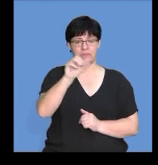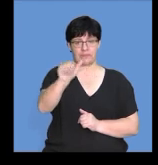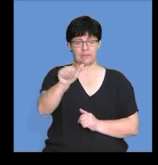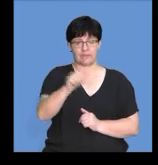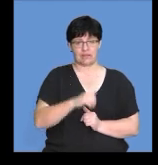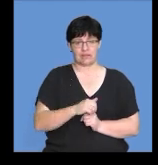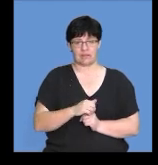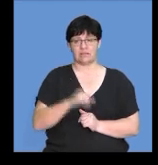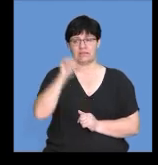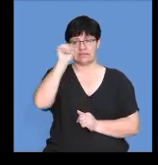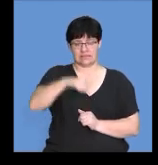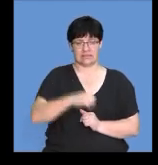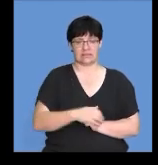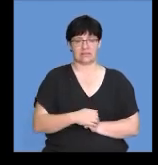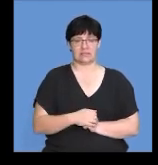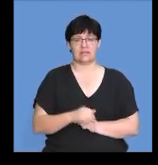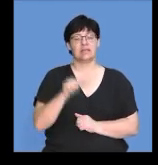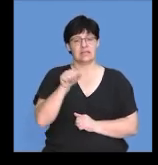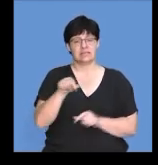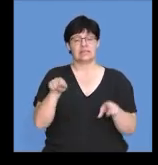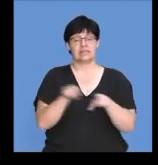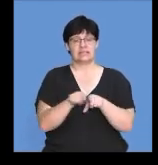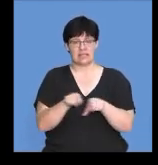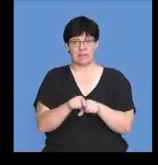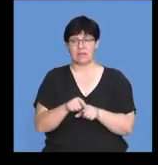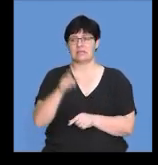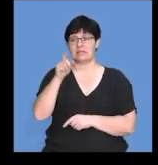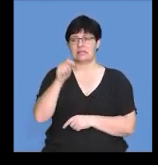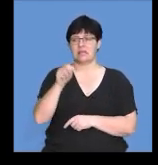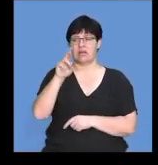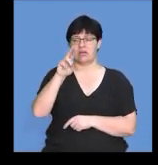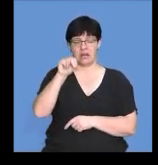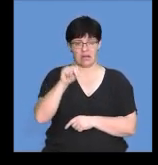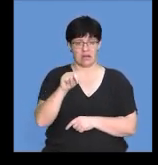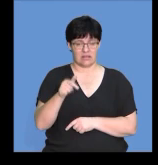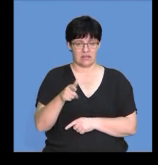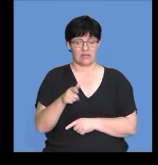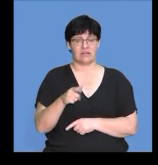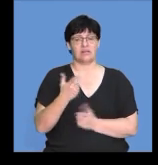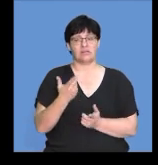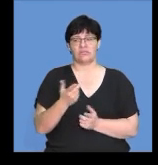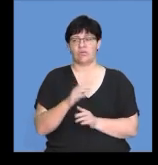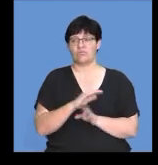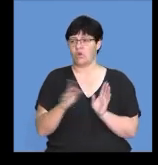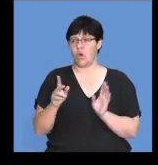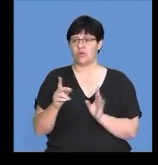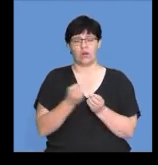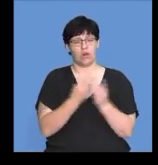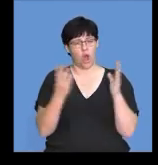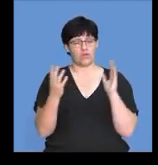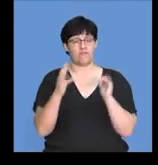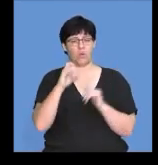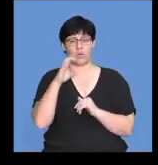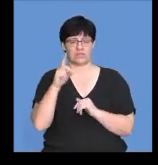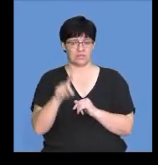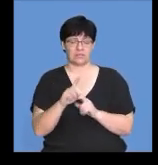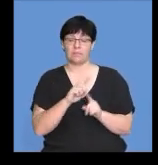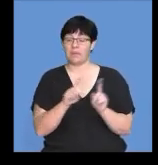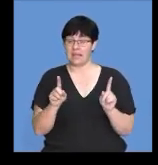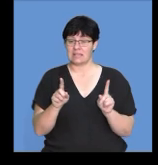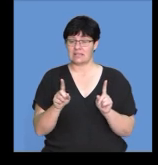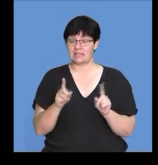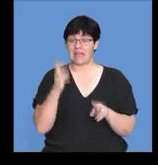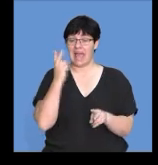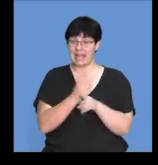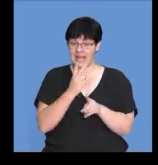CCA. Yes, it is the same as the tRNA anticodon. Not a coincidence, but again, if